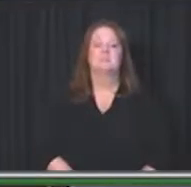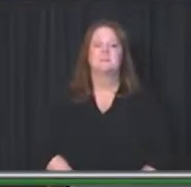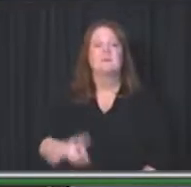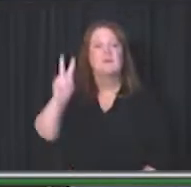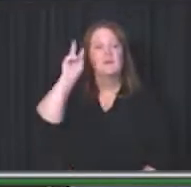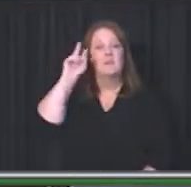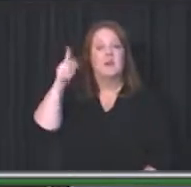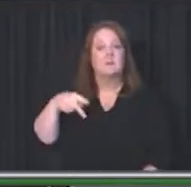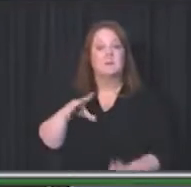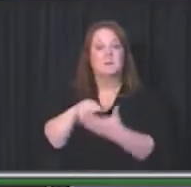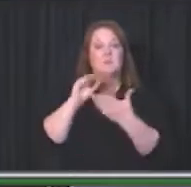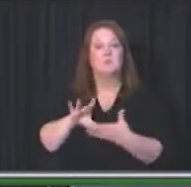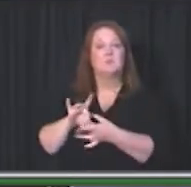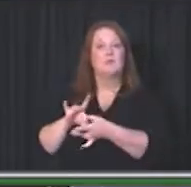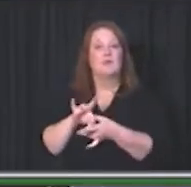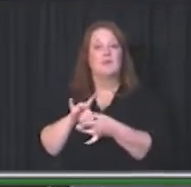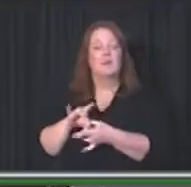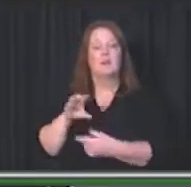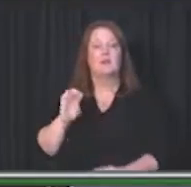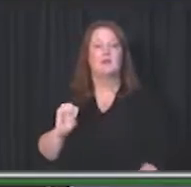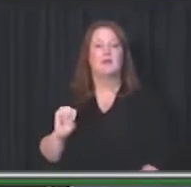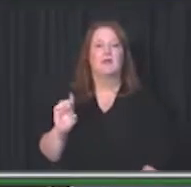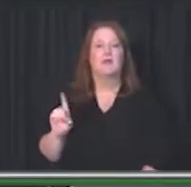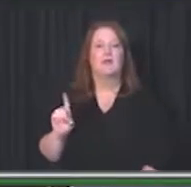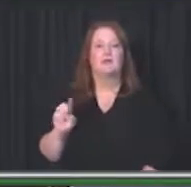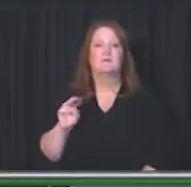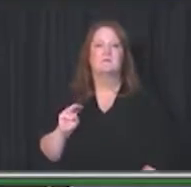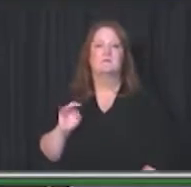Vice President for Student Affairs, Ed Mills.